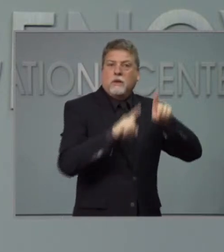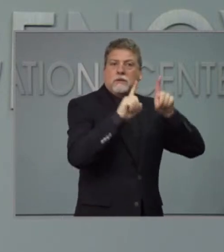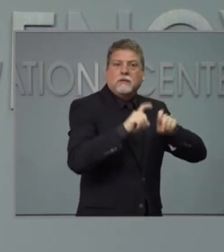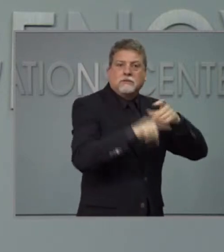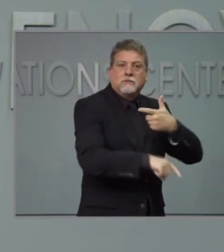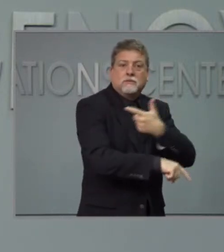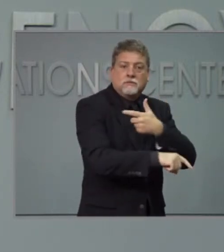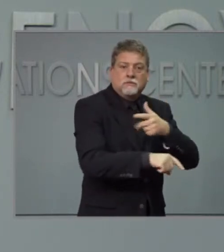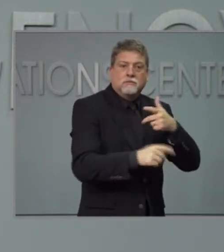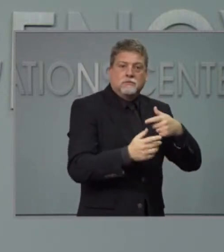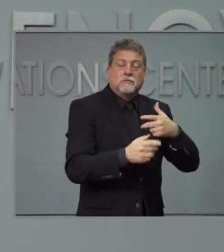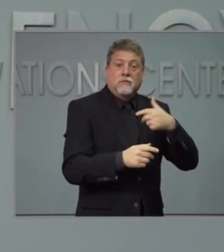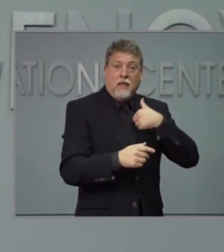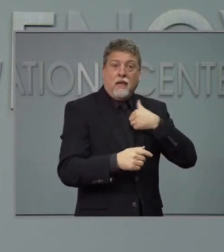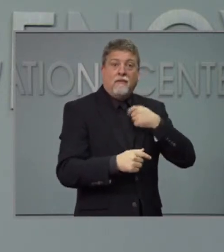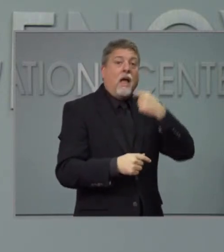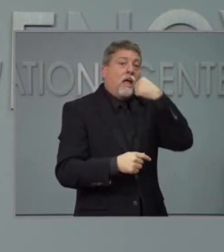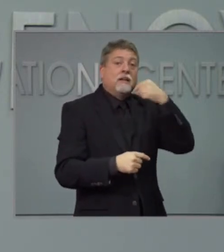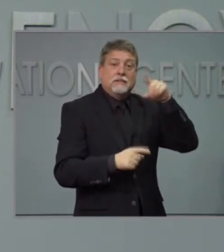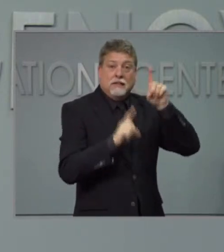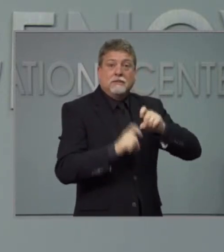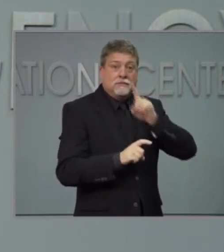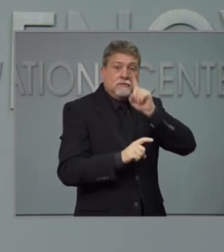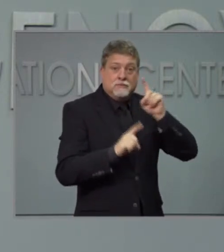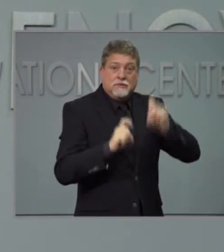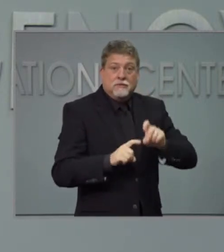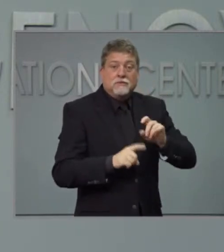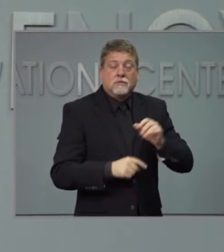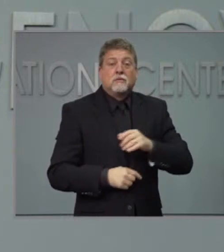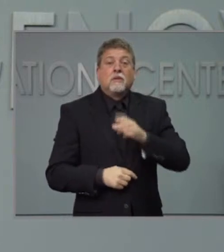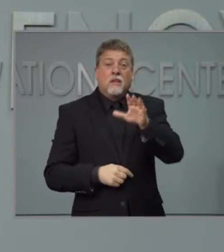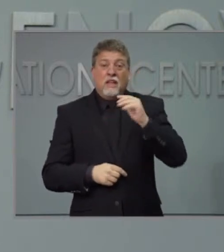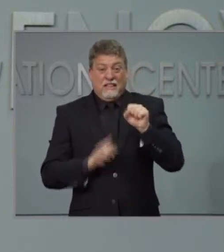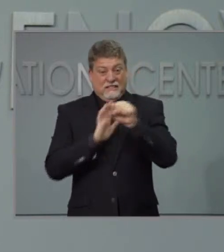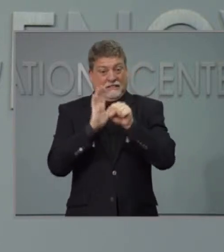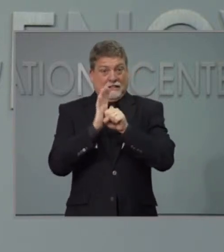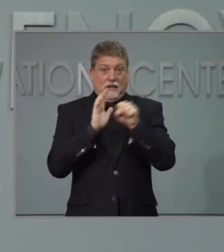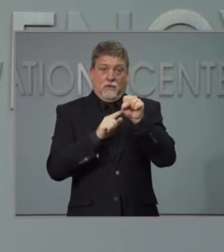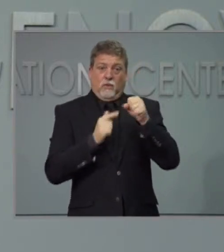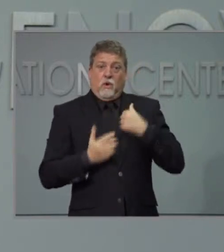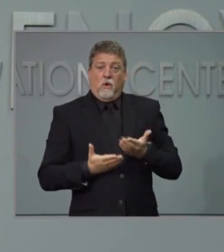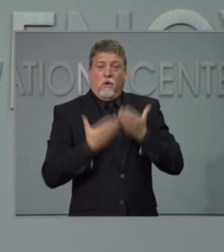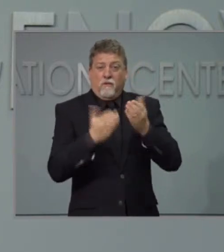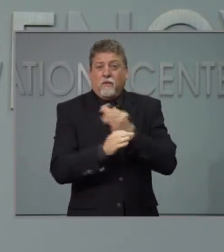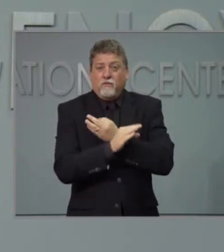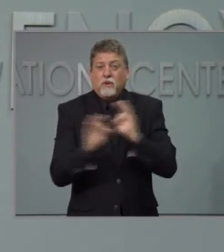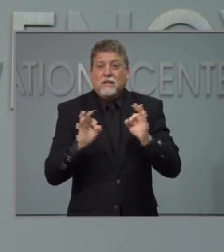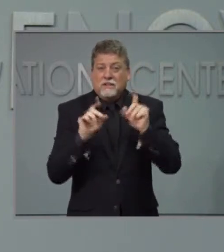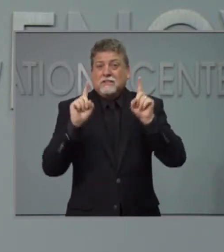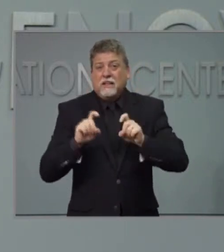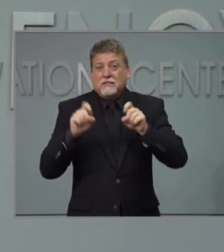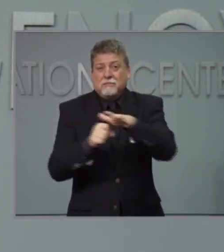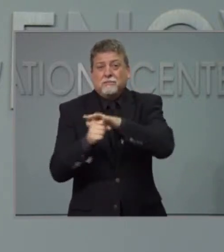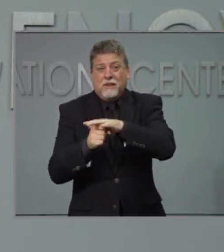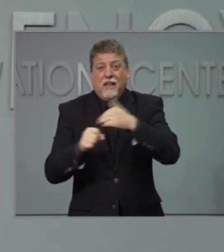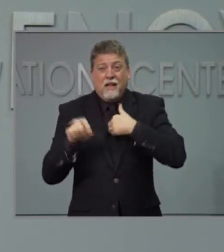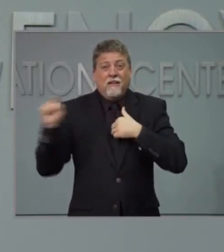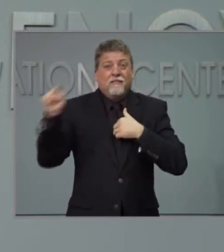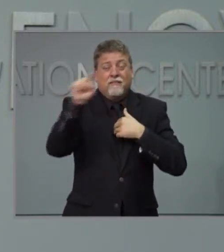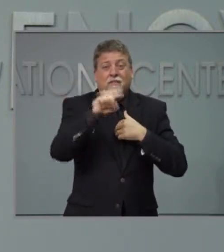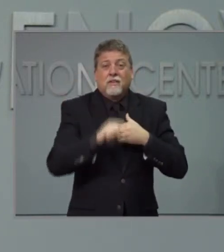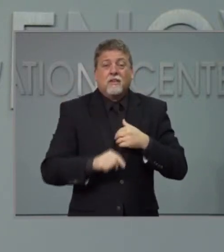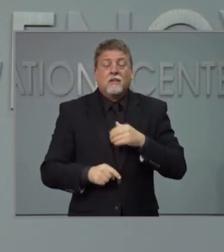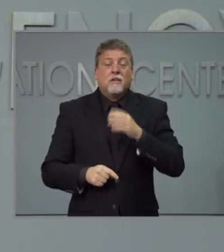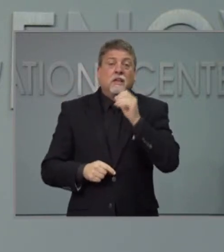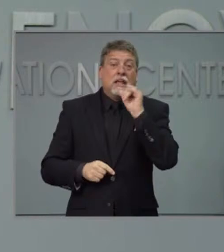the state-funded free testing sites where you can go and not just get free testing, but you can, in some of the cases, sign